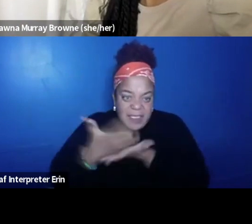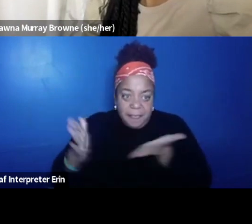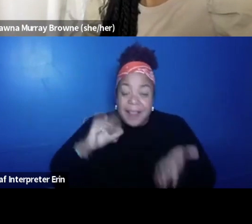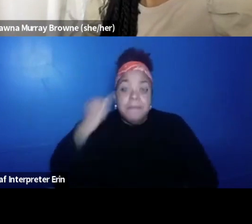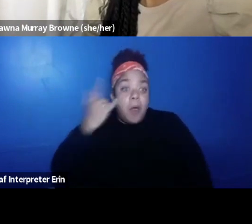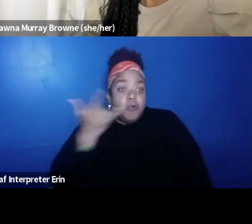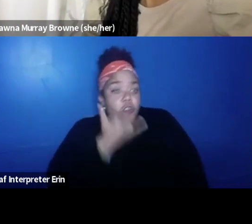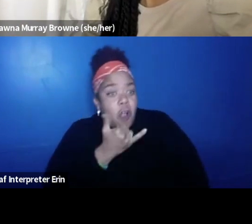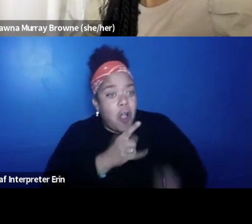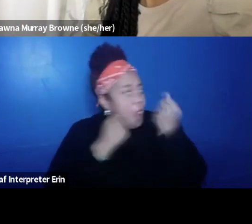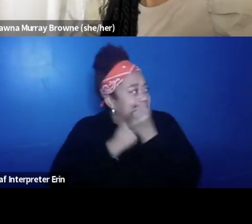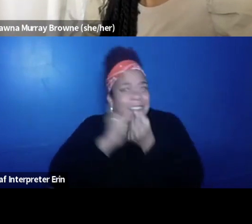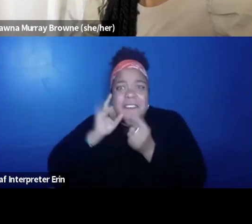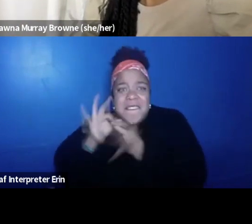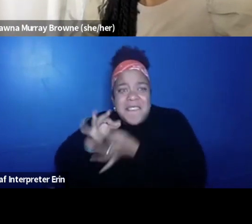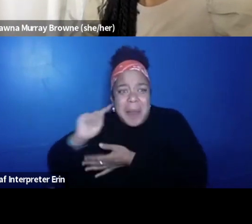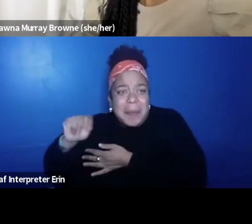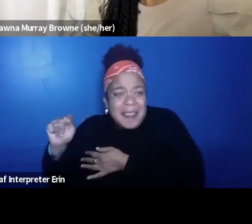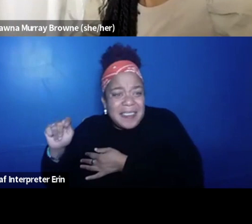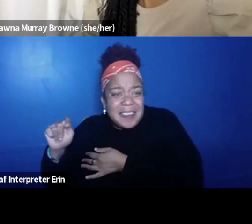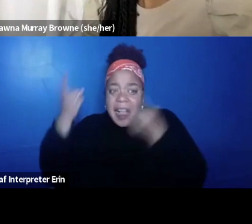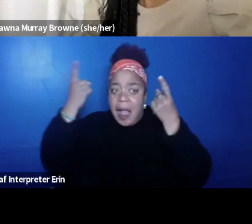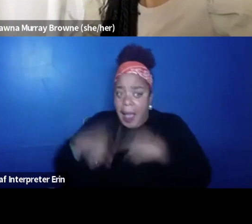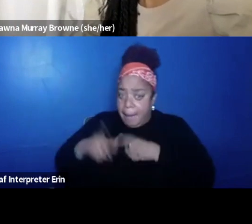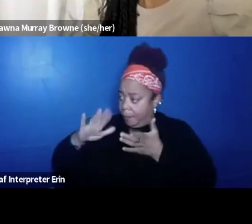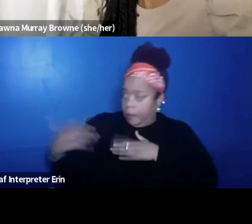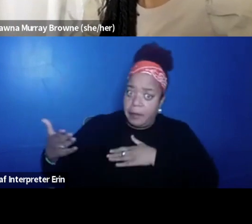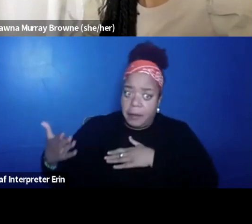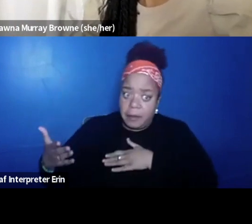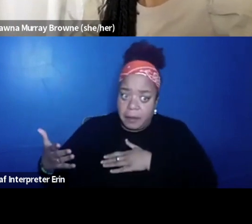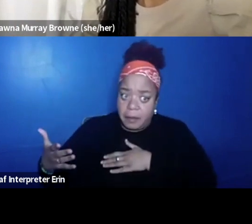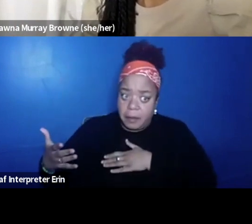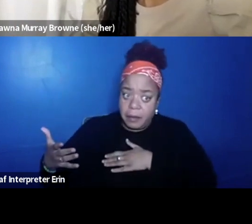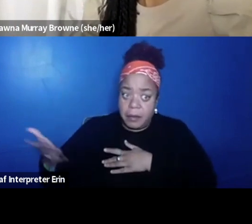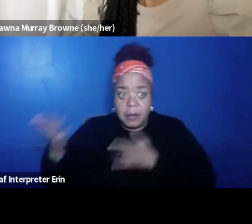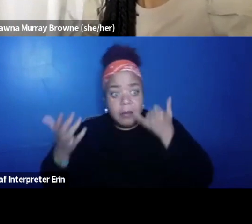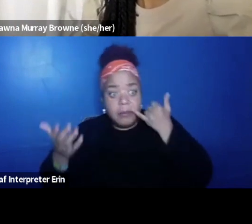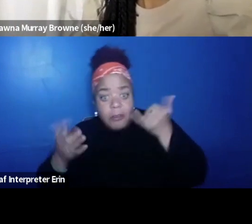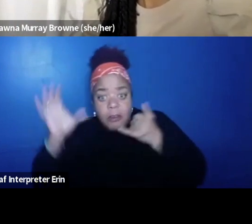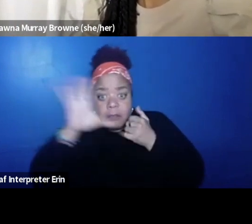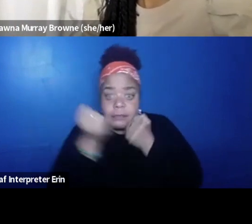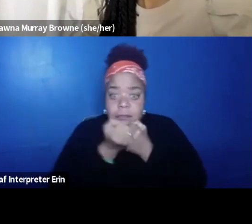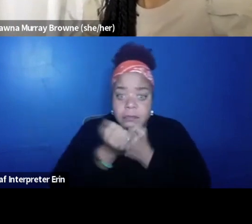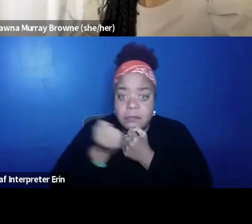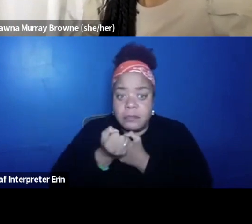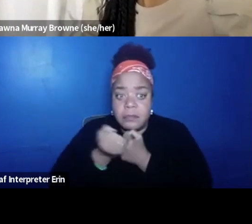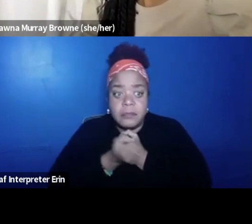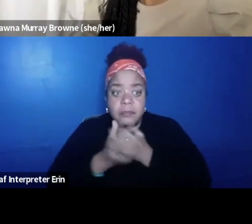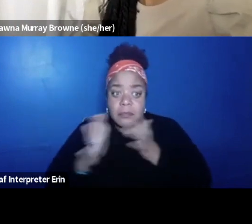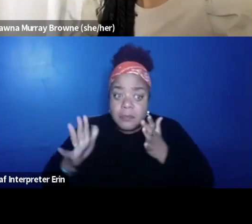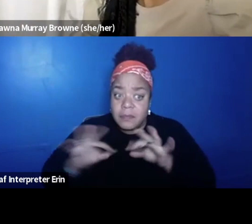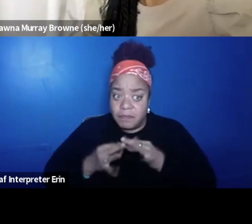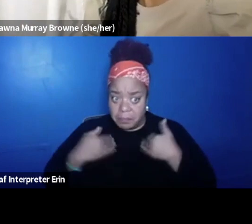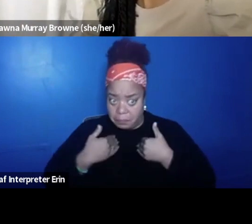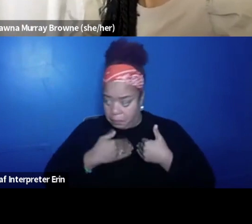and they end up dying, when you end up seeking support for your family member and you're scared because you don't know what's going to happen to them,